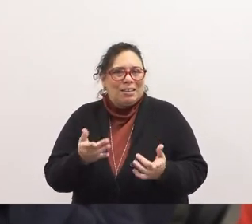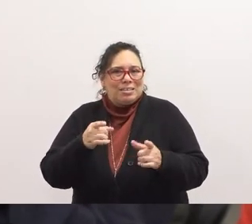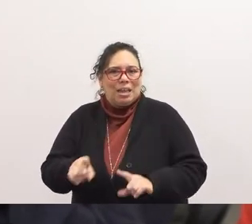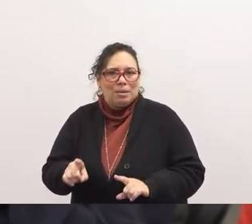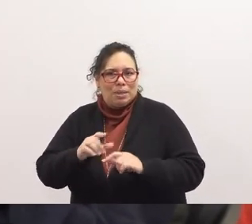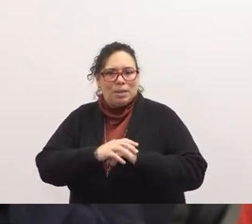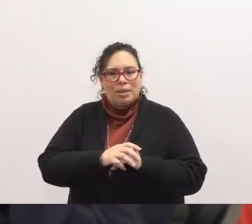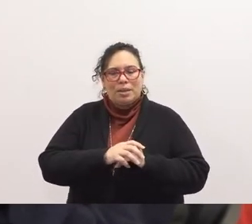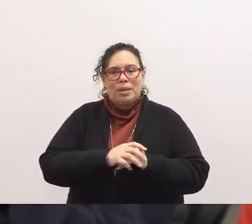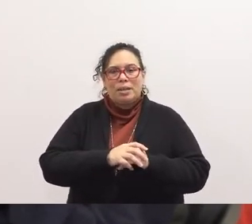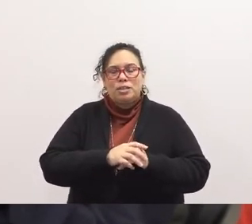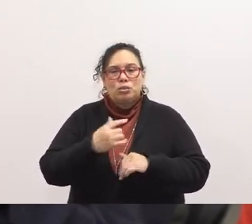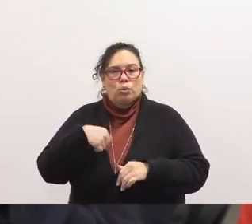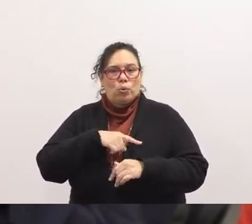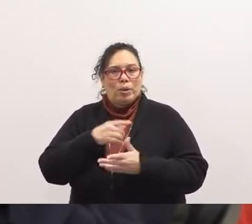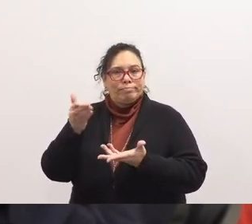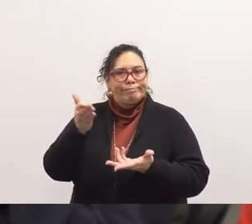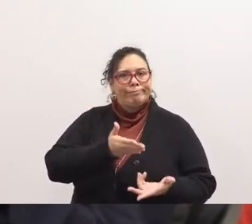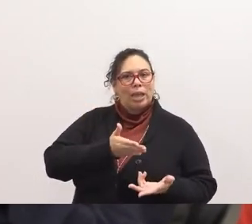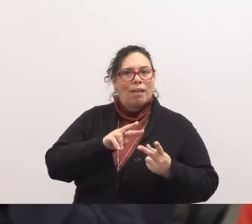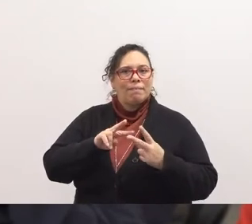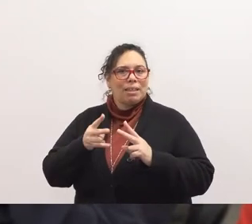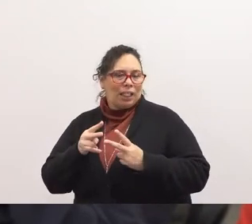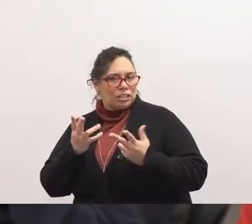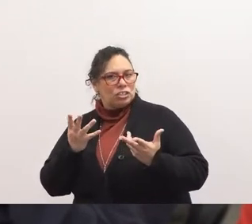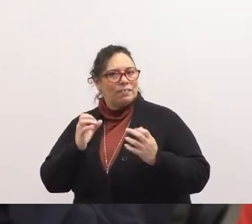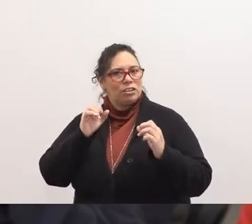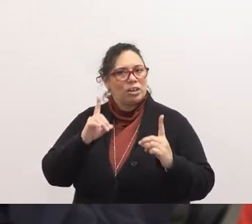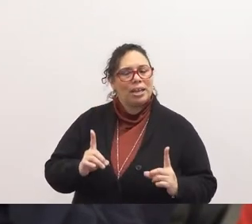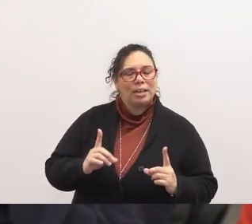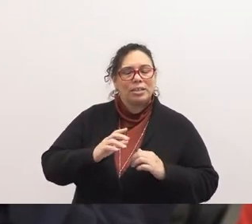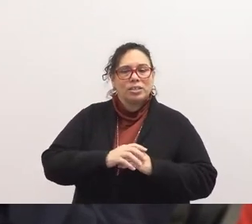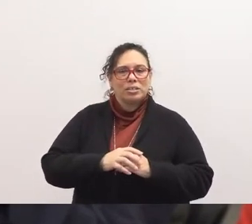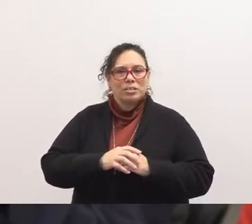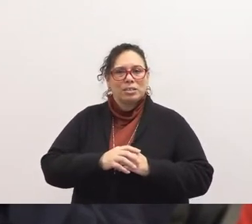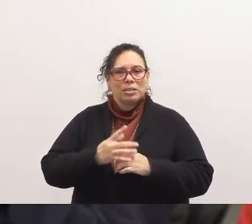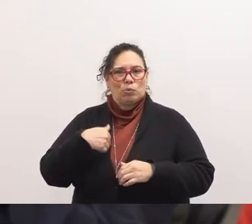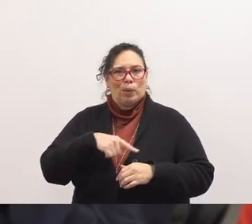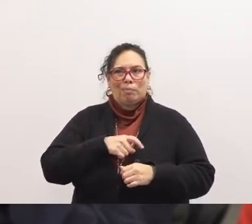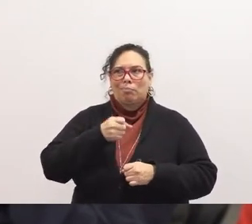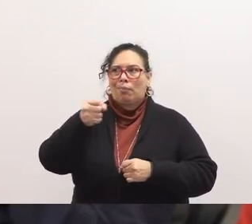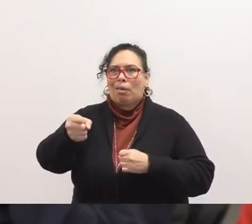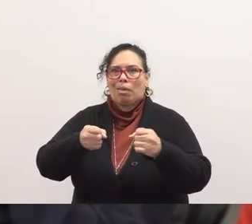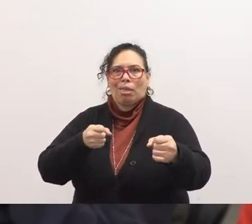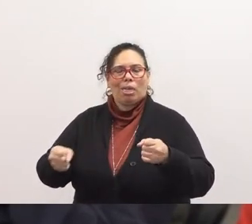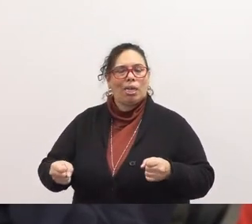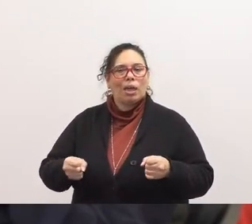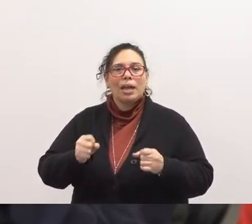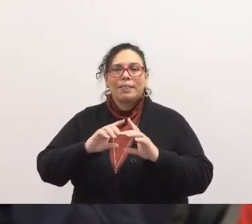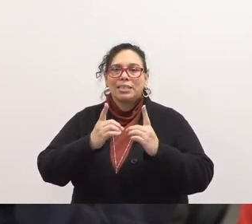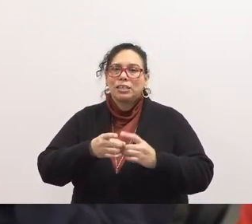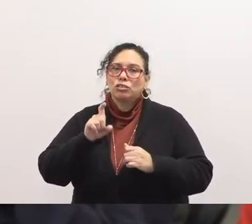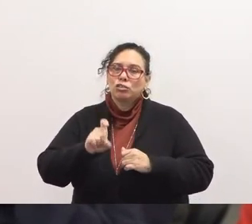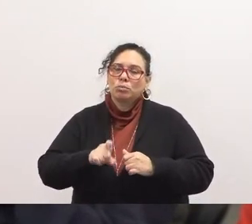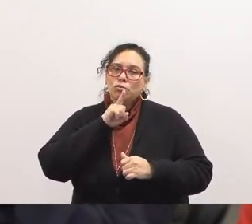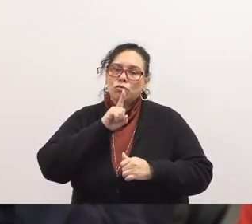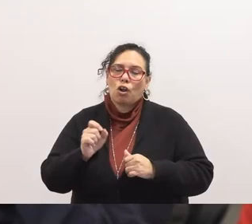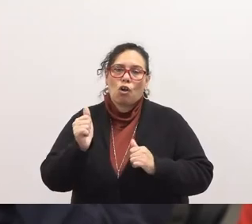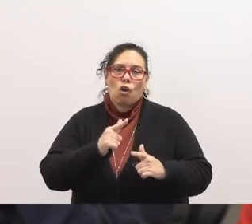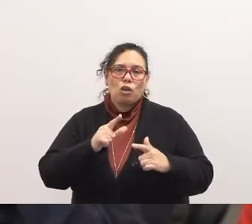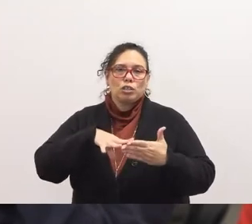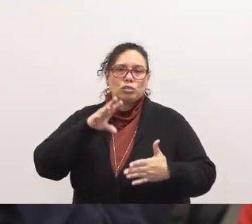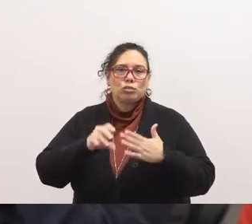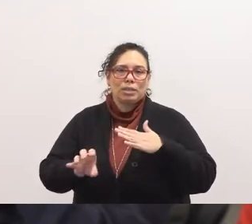of the Village of Educators in LBUSD. Rather than reallocating us, the district should be ensuring that all students in elementary school have access